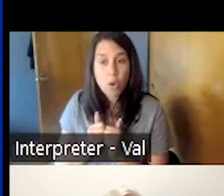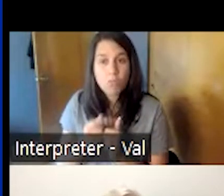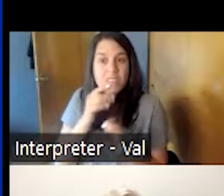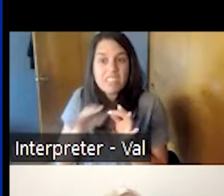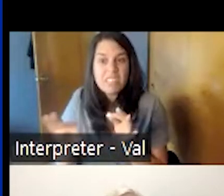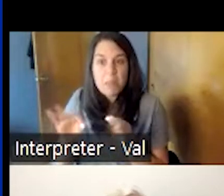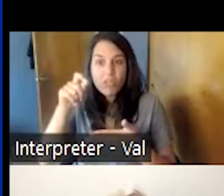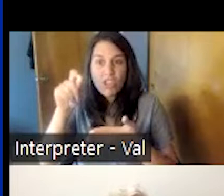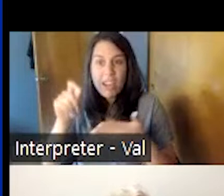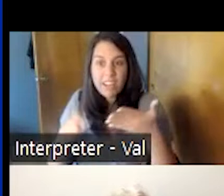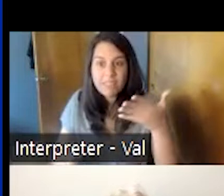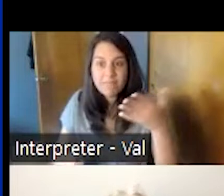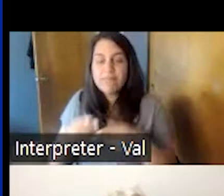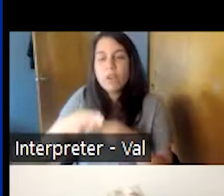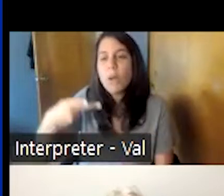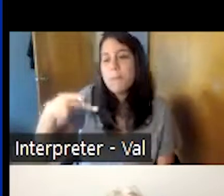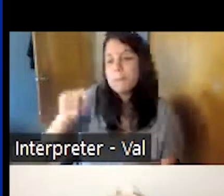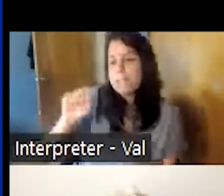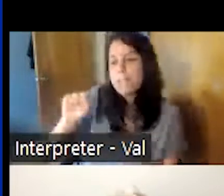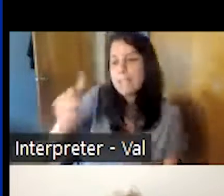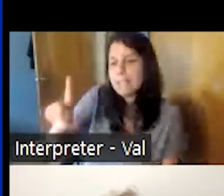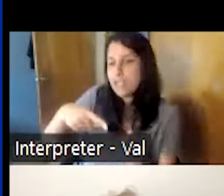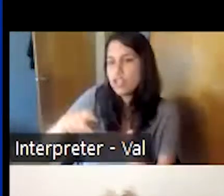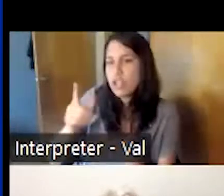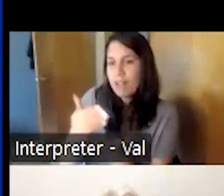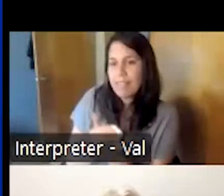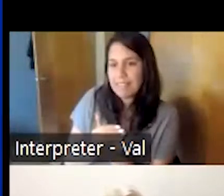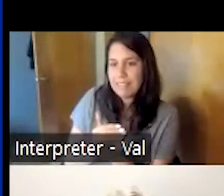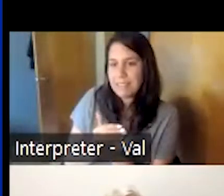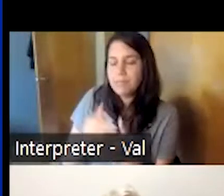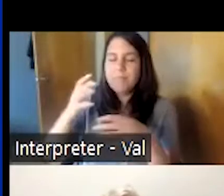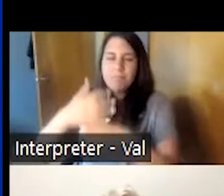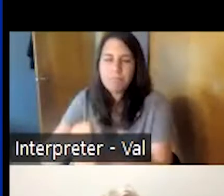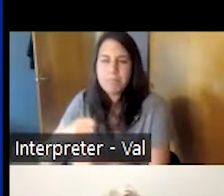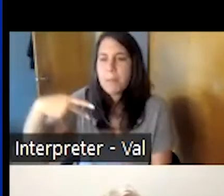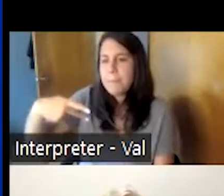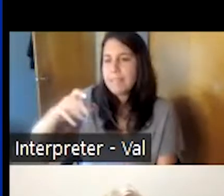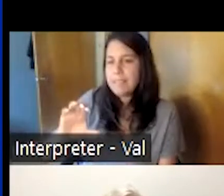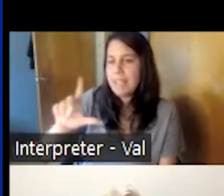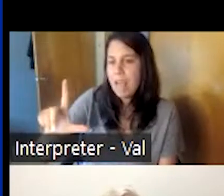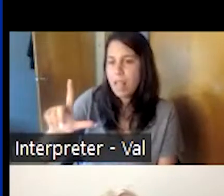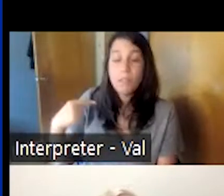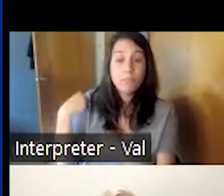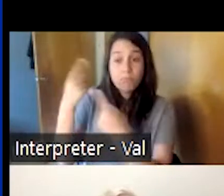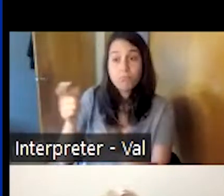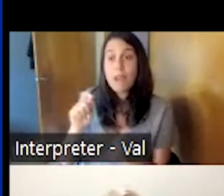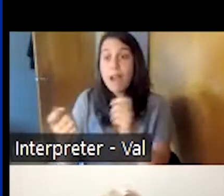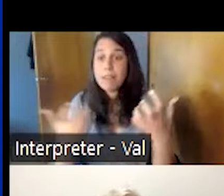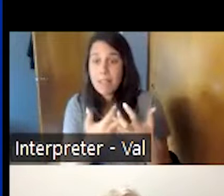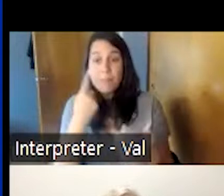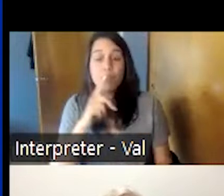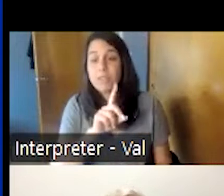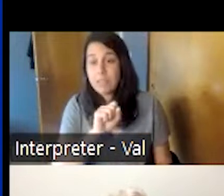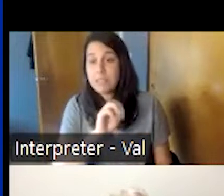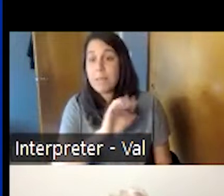checklist called the PTSD checklist, otherwise known as the PCL, which has been adapted now for DSM-5, and so it's